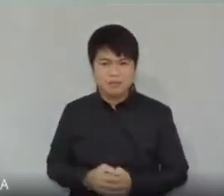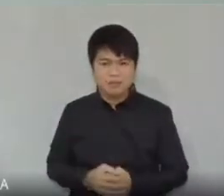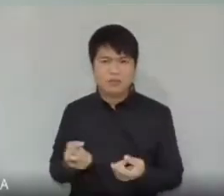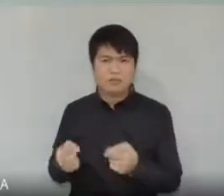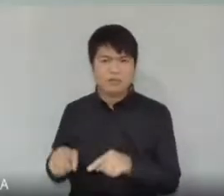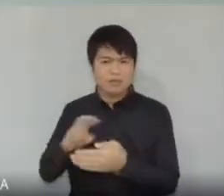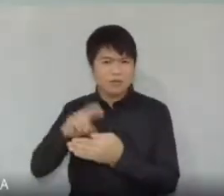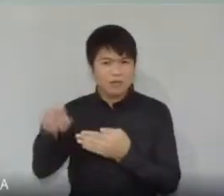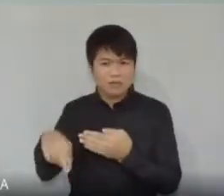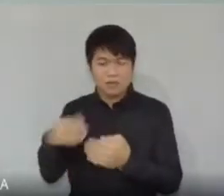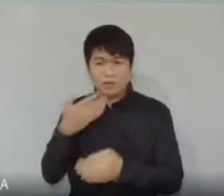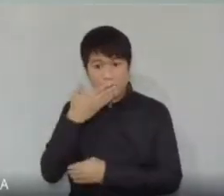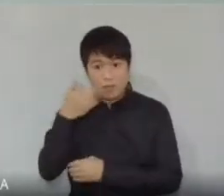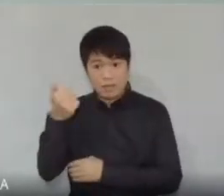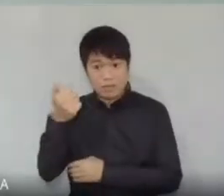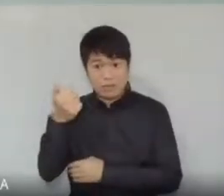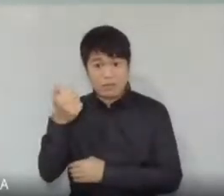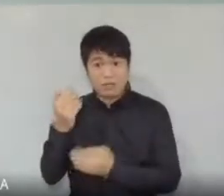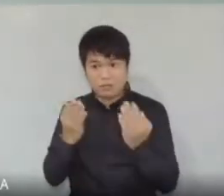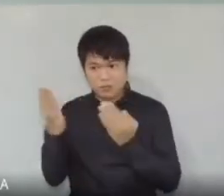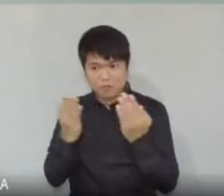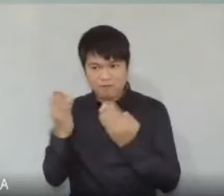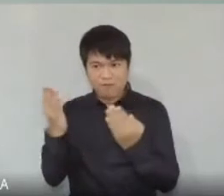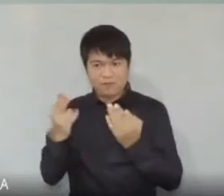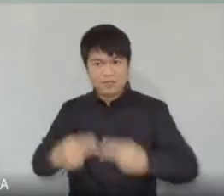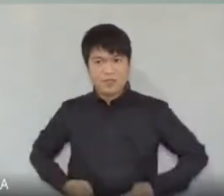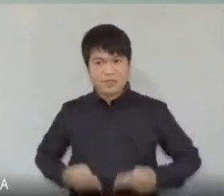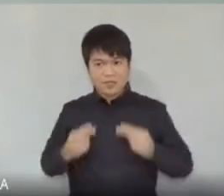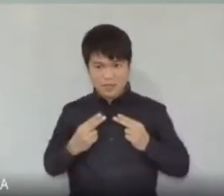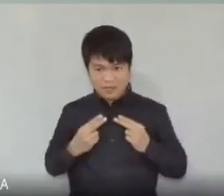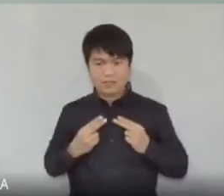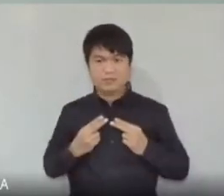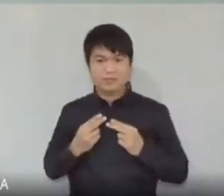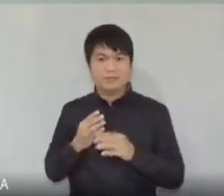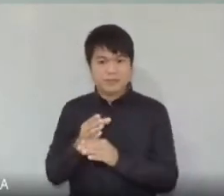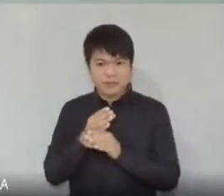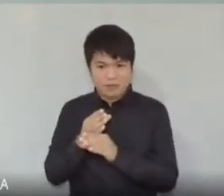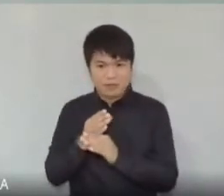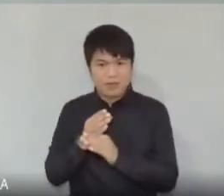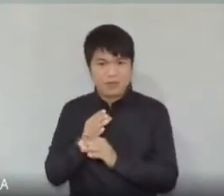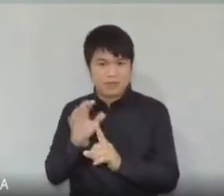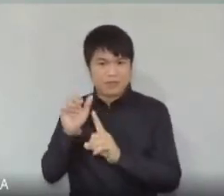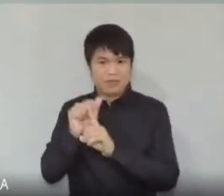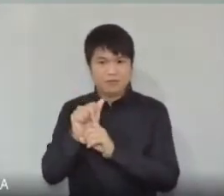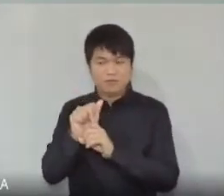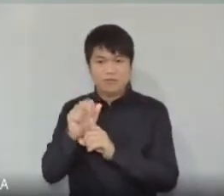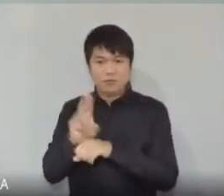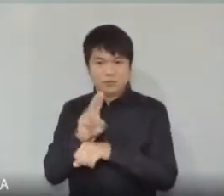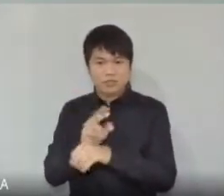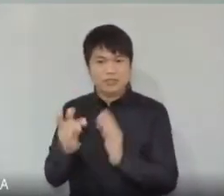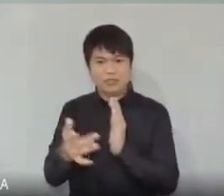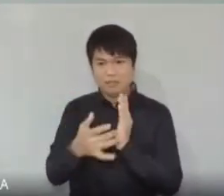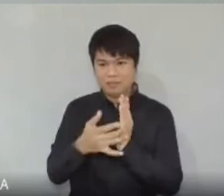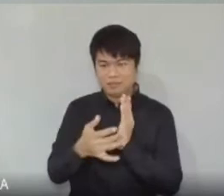telehealth, specifically its electronic health information systems, provides an efficient platform for the